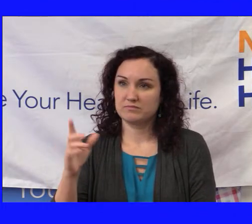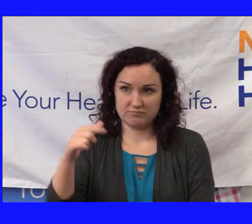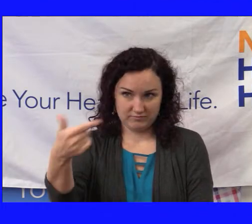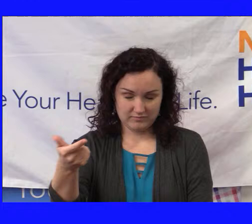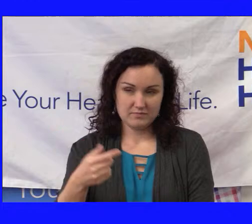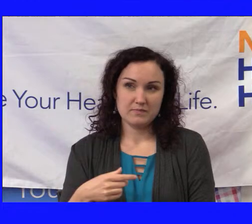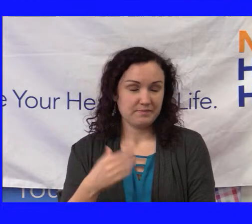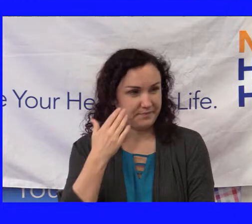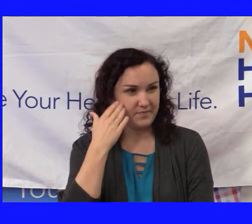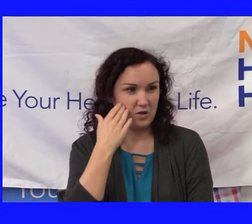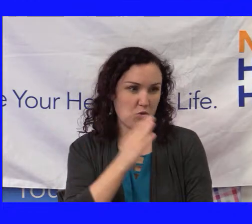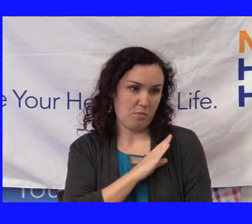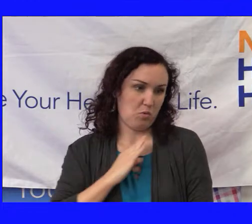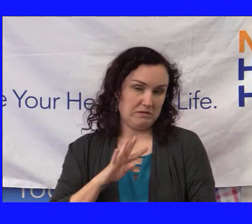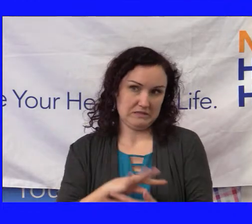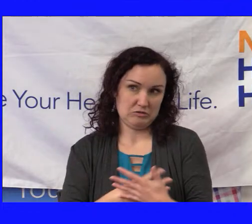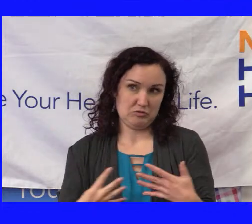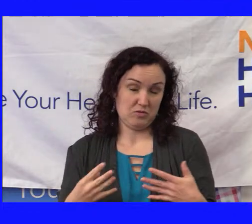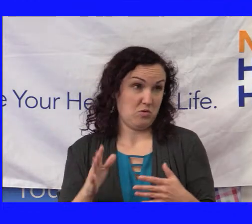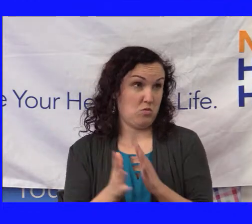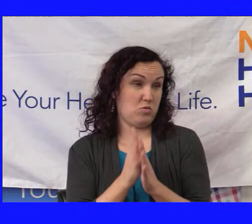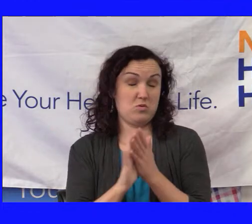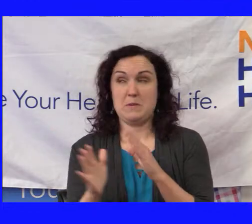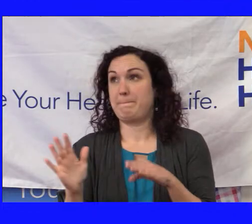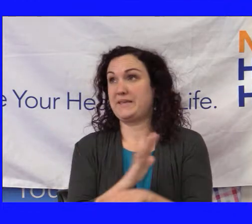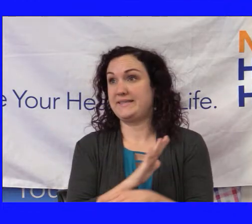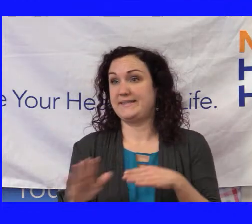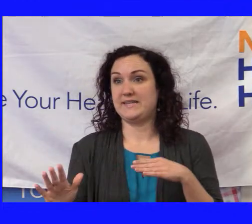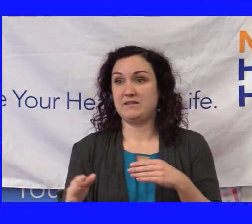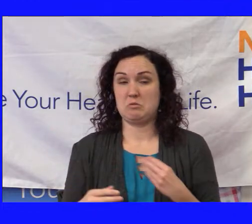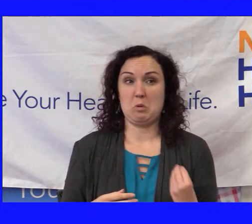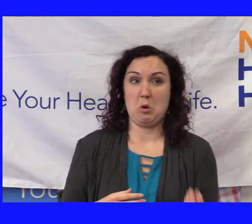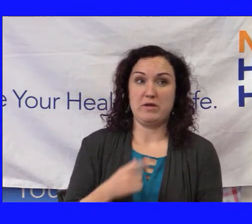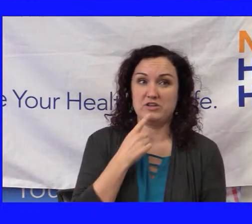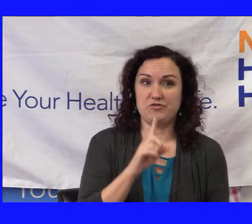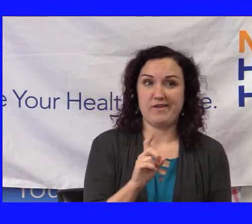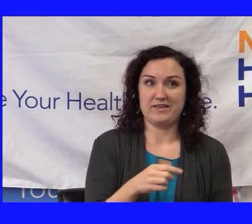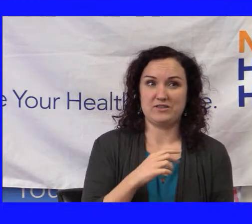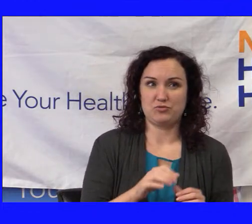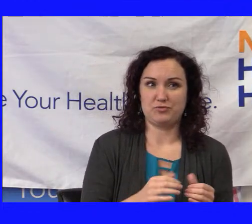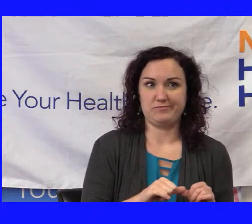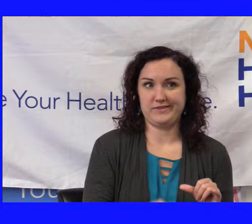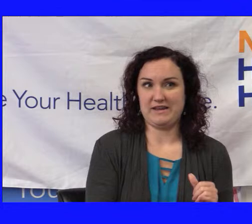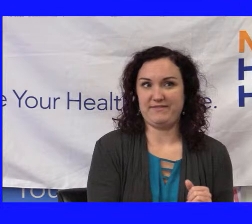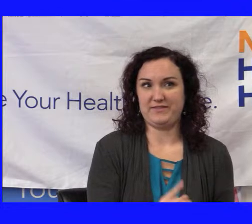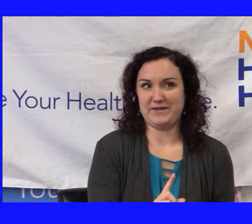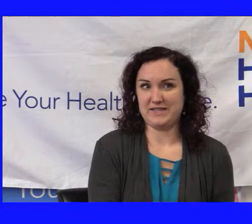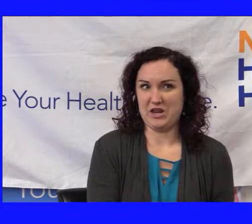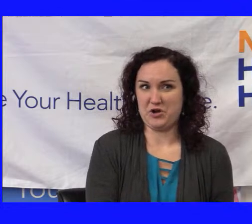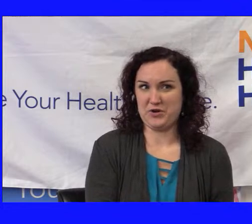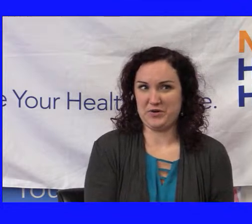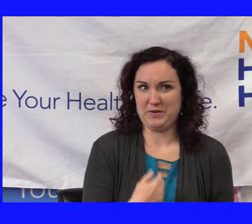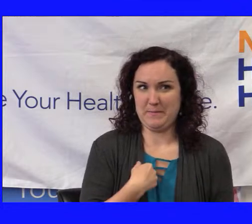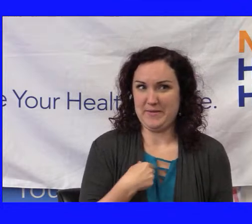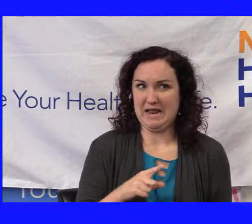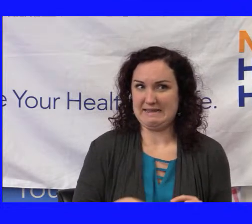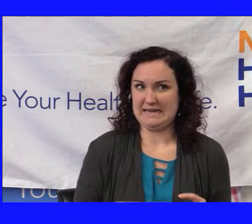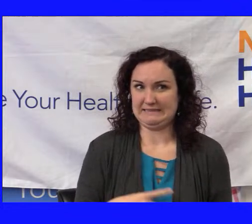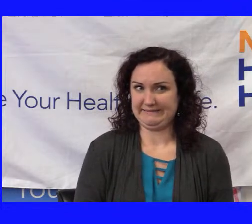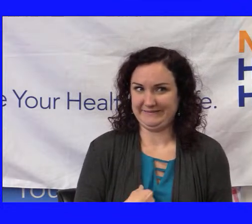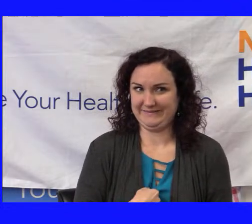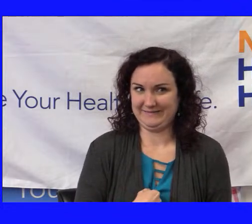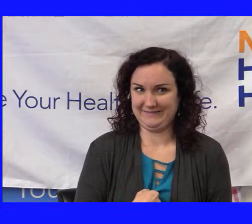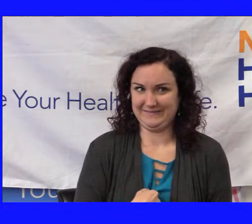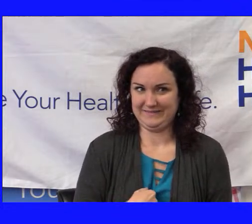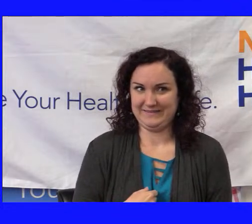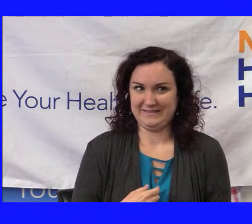the board's schedule is crowded this morning, so I will move quickly through this, and I'm happy to answer any questions. I'd say overall we had a number of